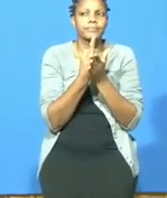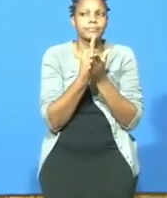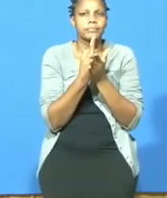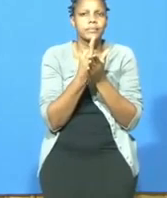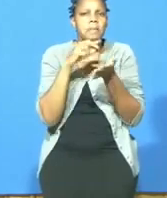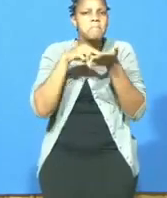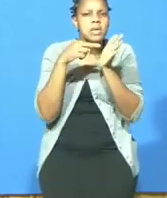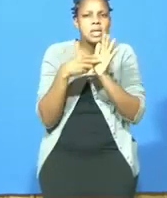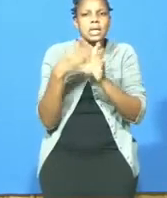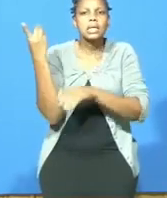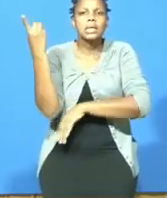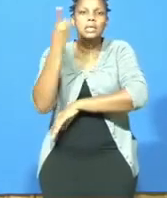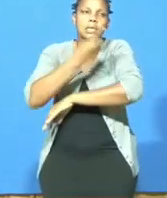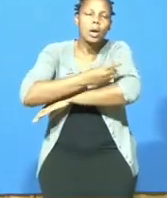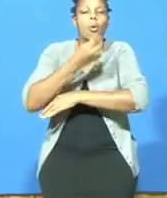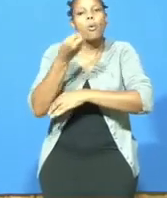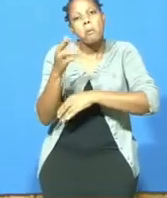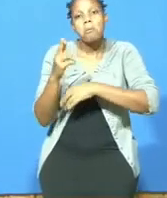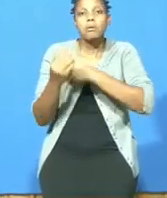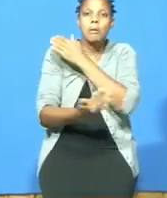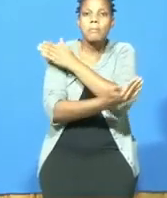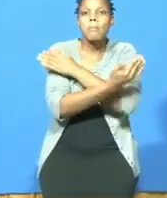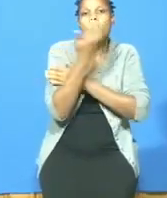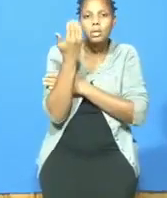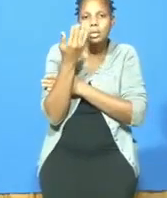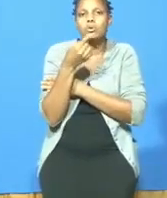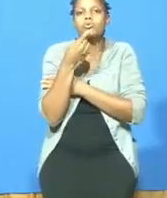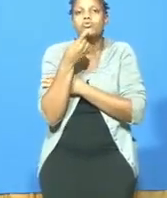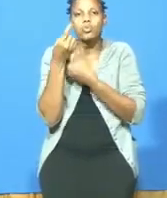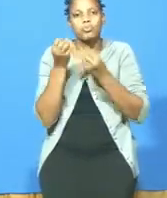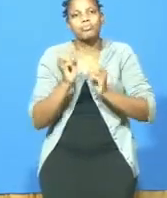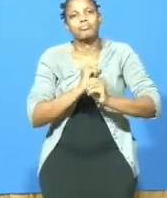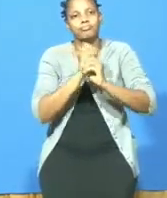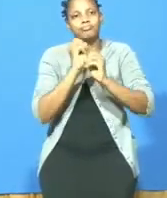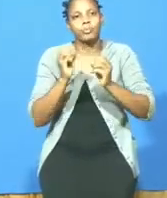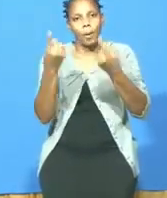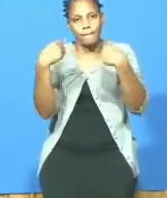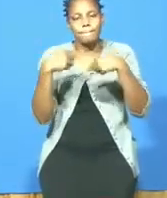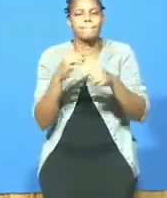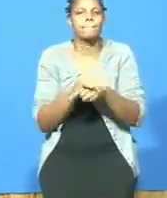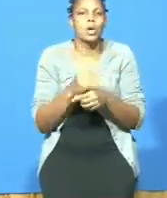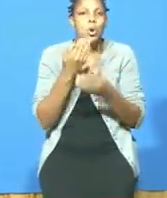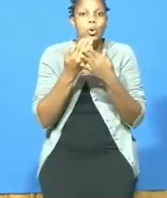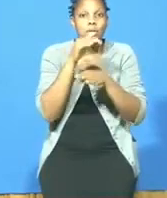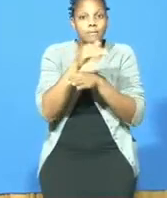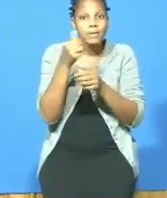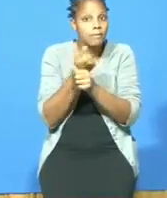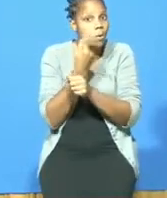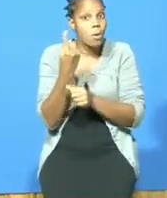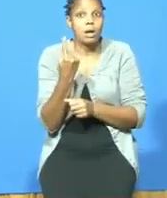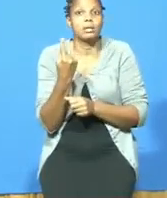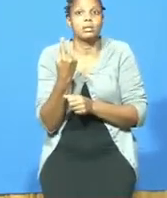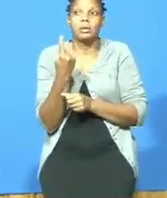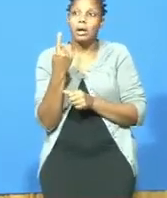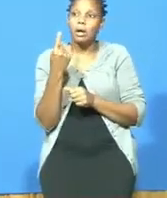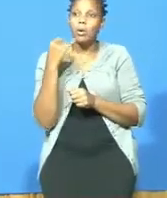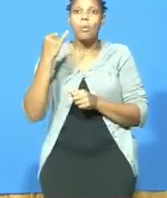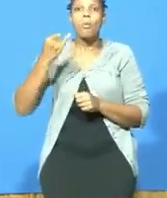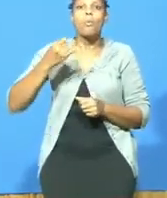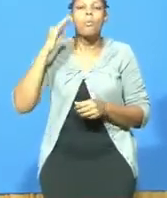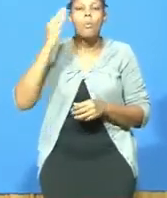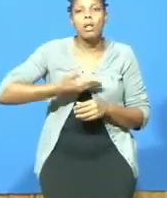The day is, morning is just in sight. Good evening, everyone, and welcome to